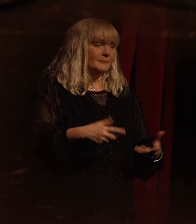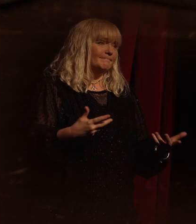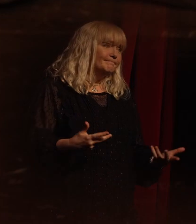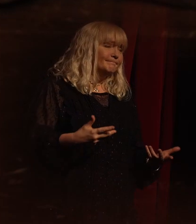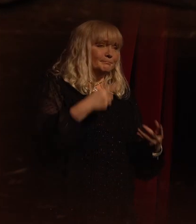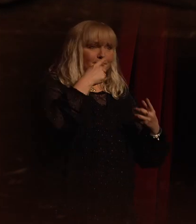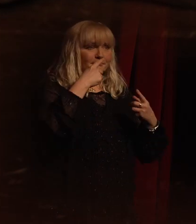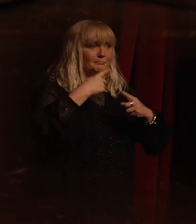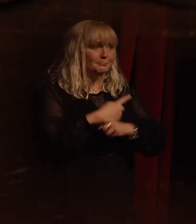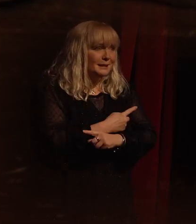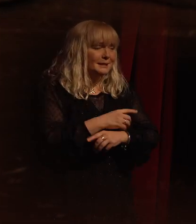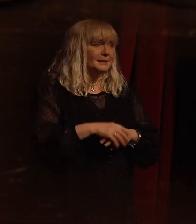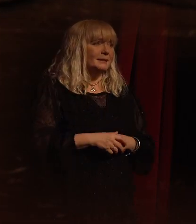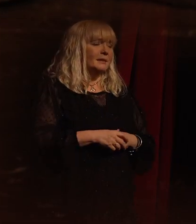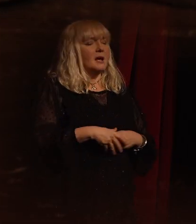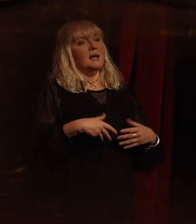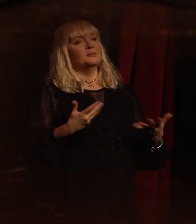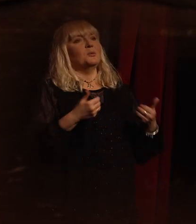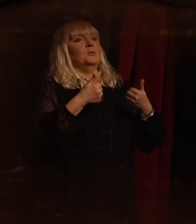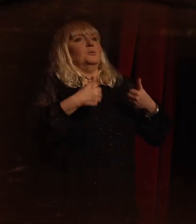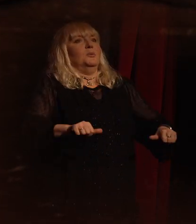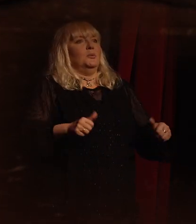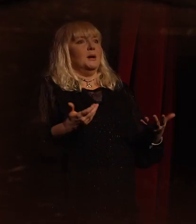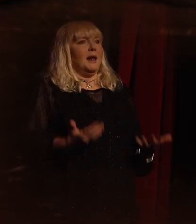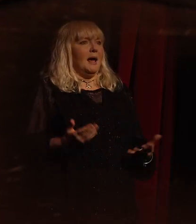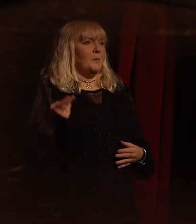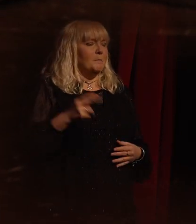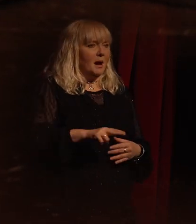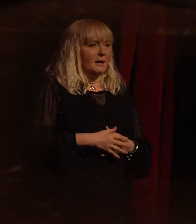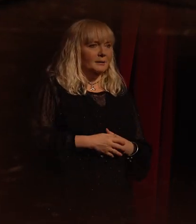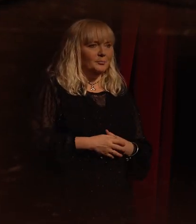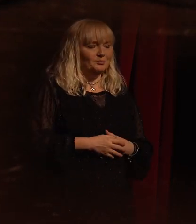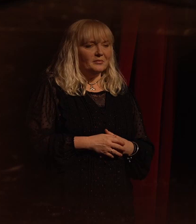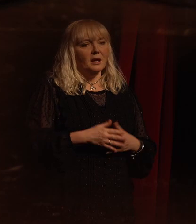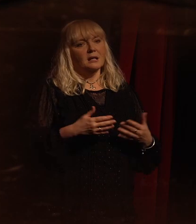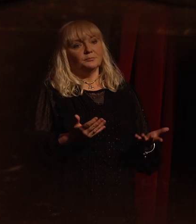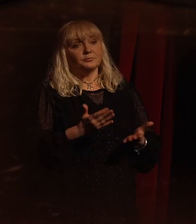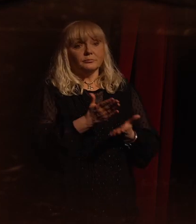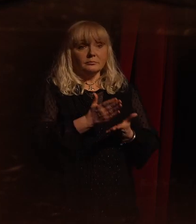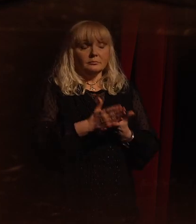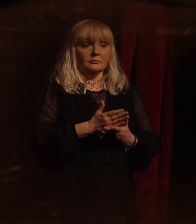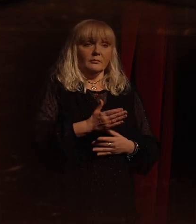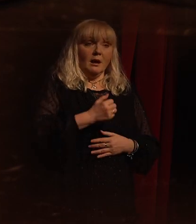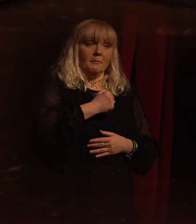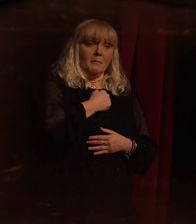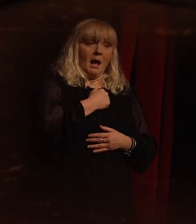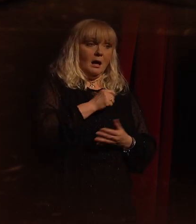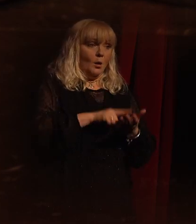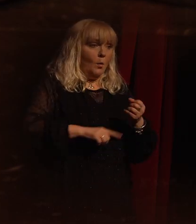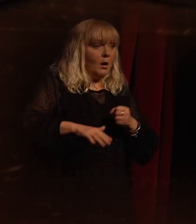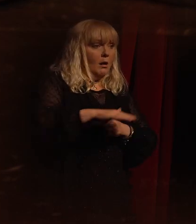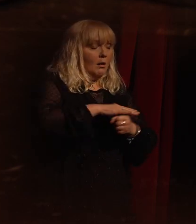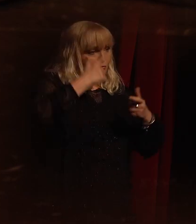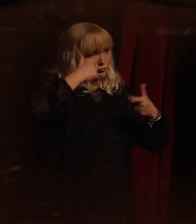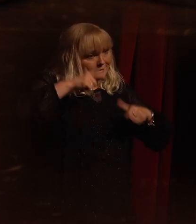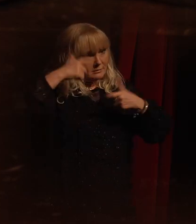you, first of all, as residents in our local area, for the support you gave us during these last few